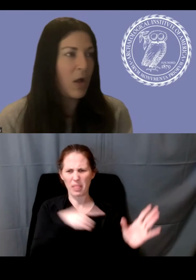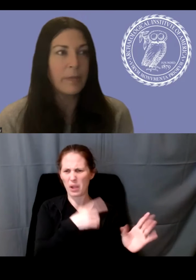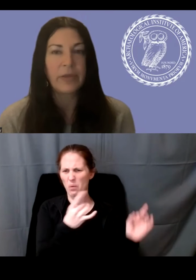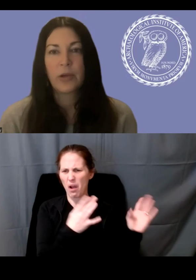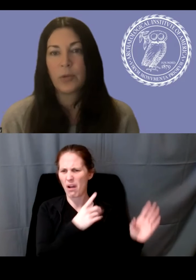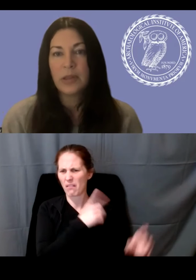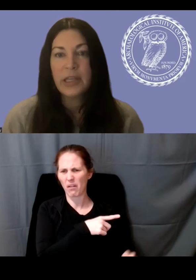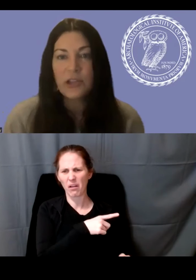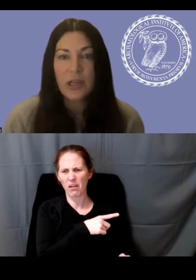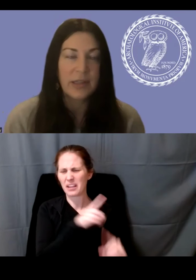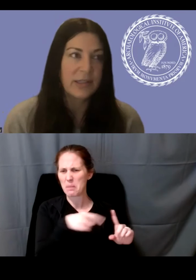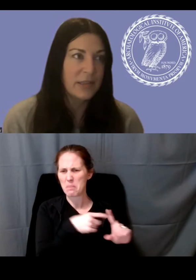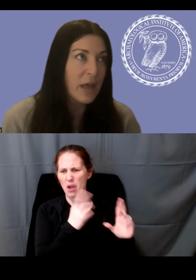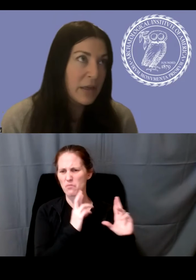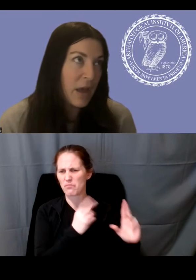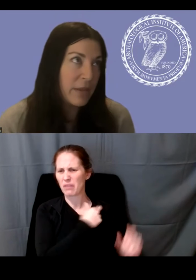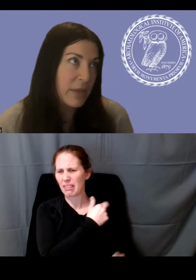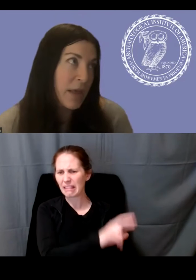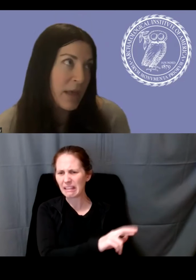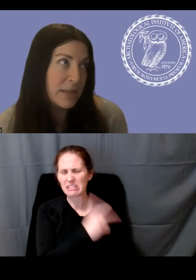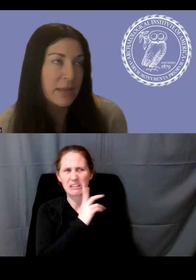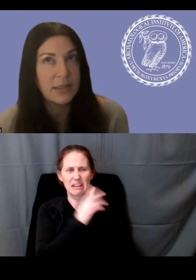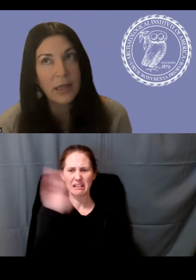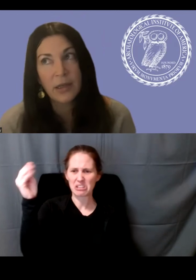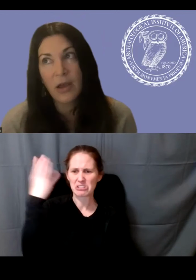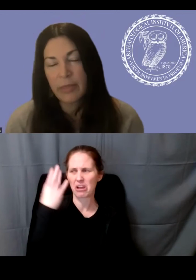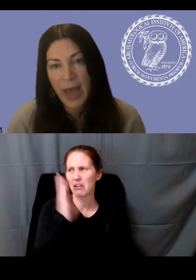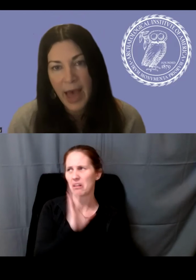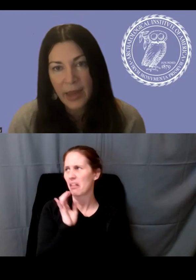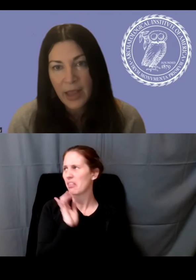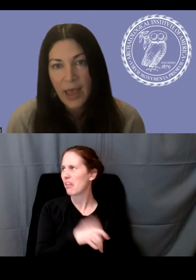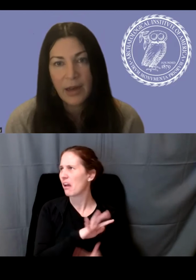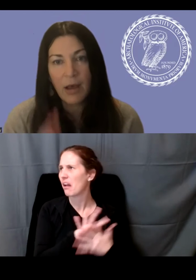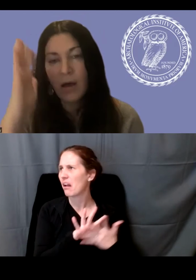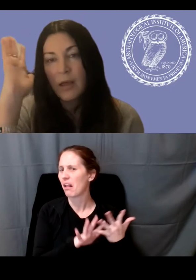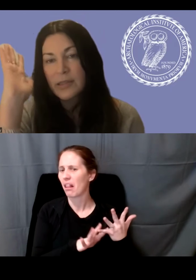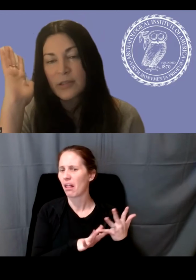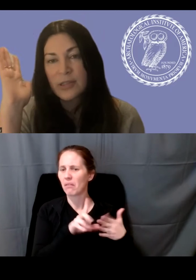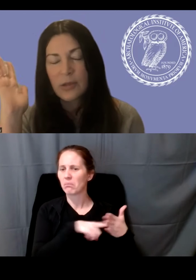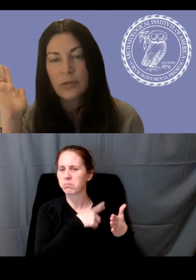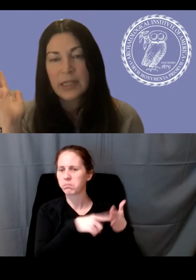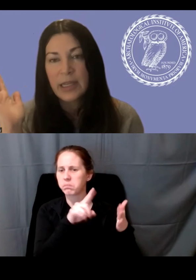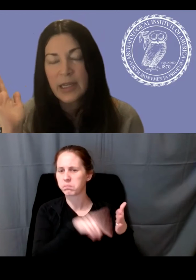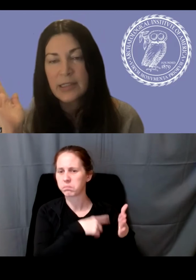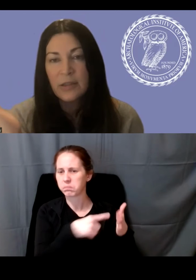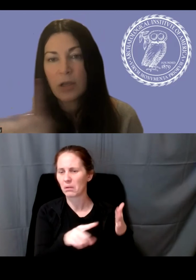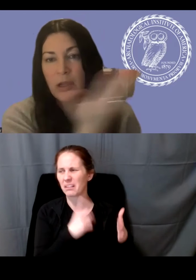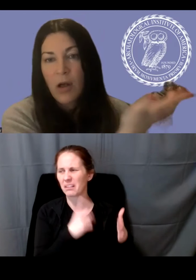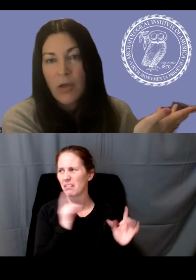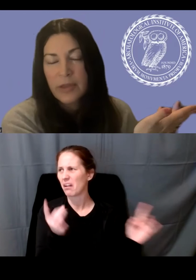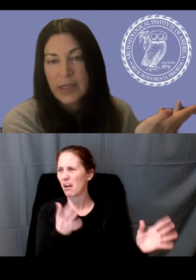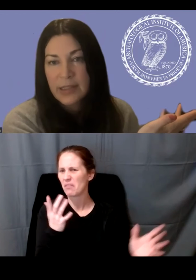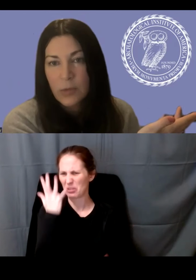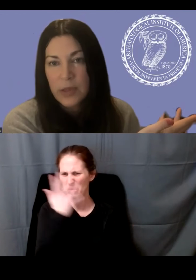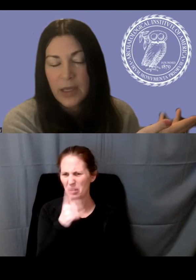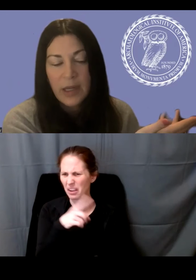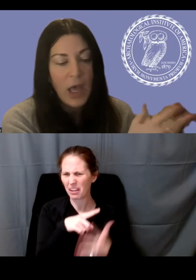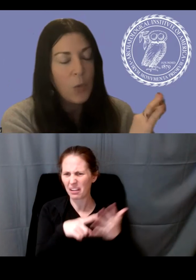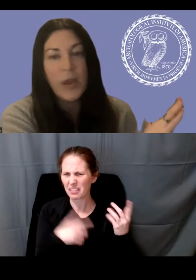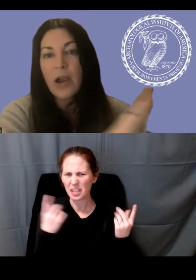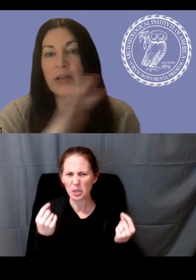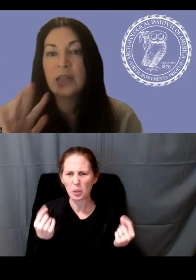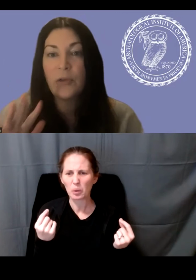was all about their religion, and the sun god this and the sun god that. And it's just so tedious. And look at all that they did with